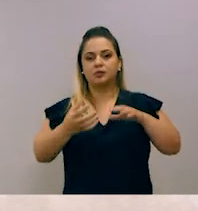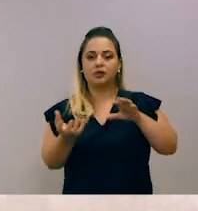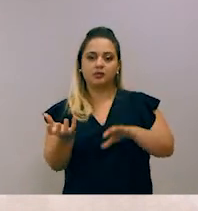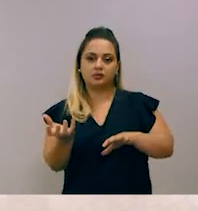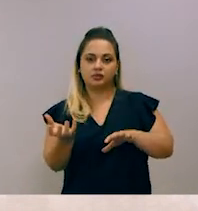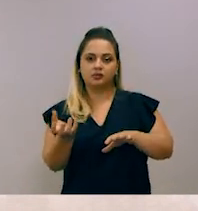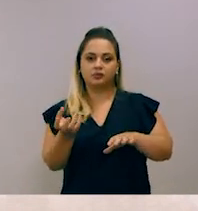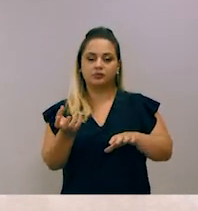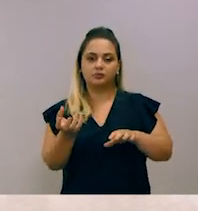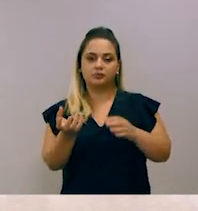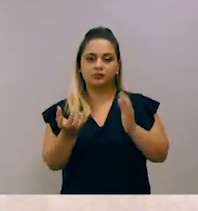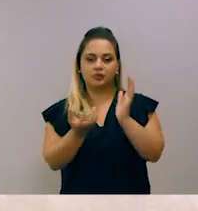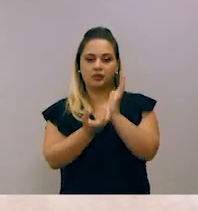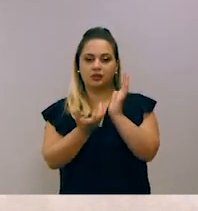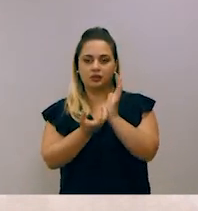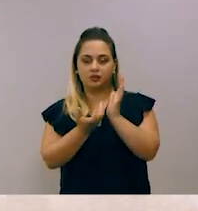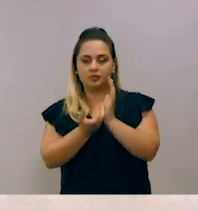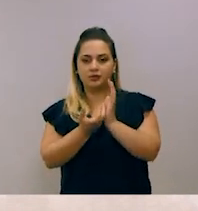term.